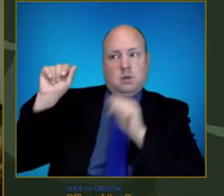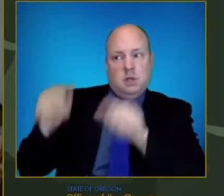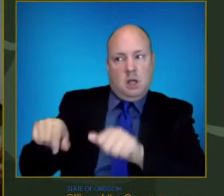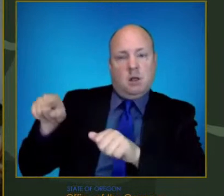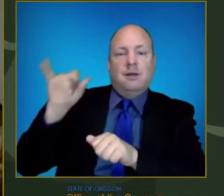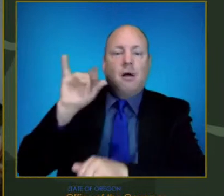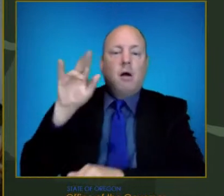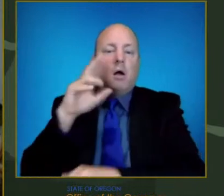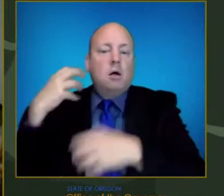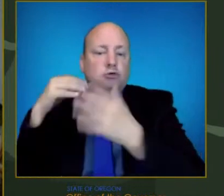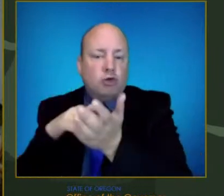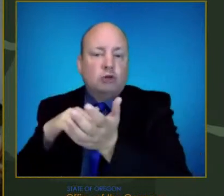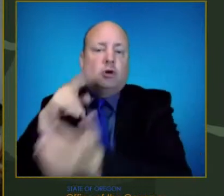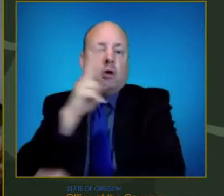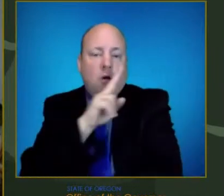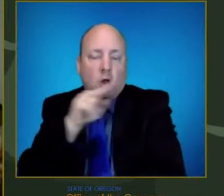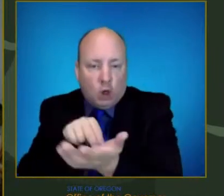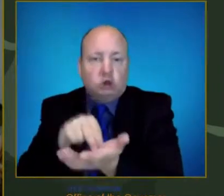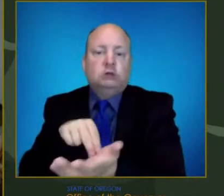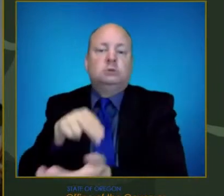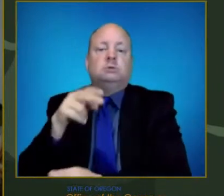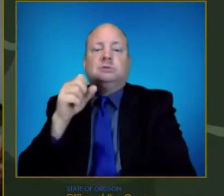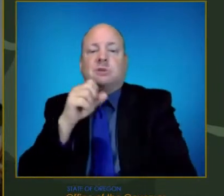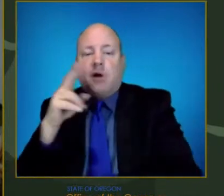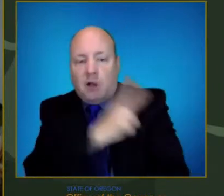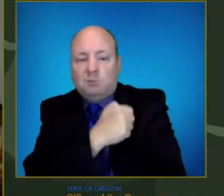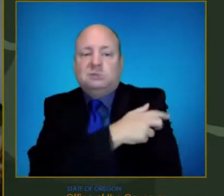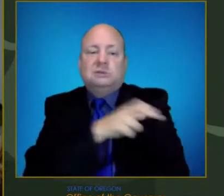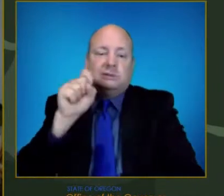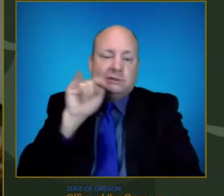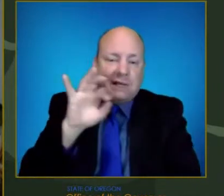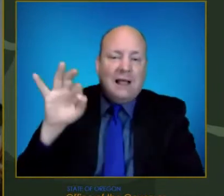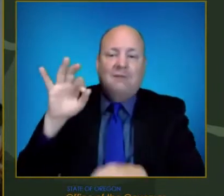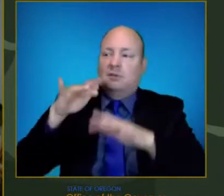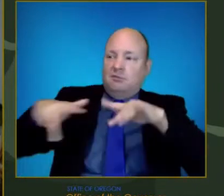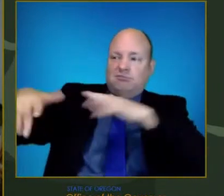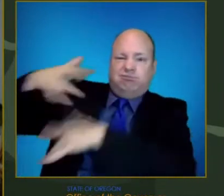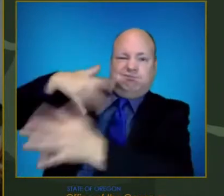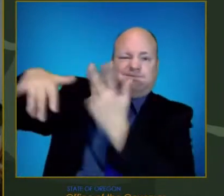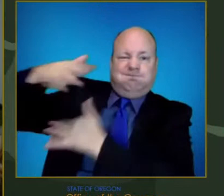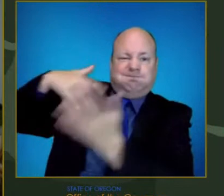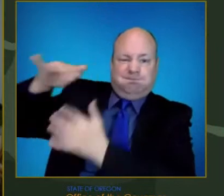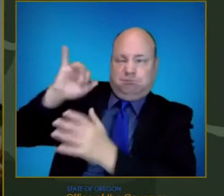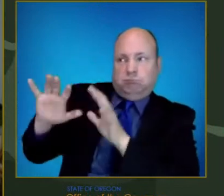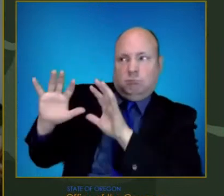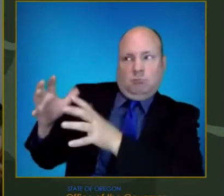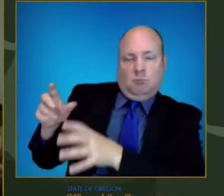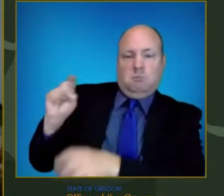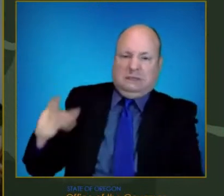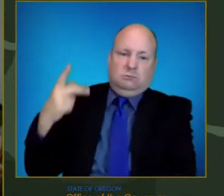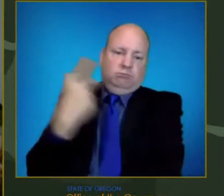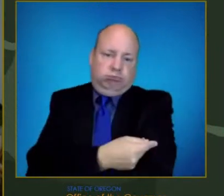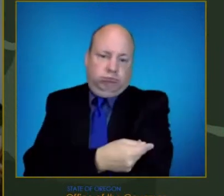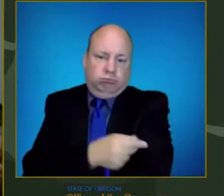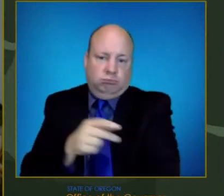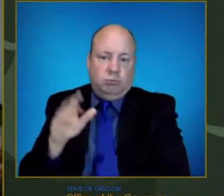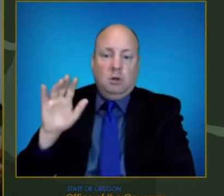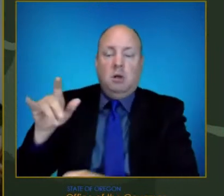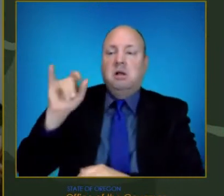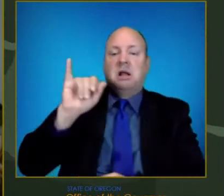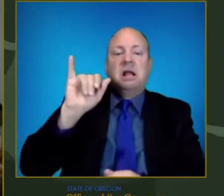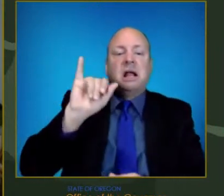hospitals, and not just medical workers. We included workers who treat high-risk patients in outpatient substance use treatment